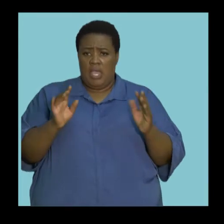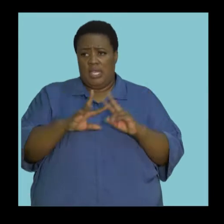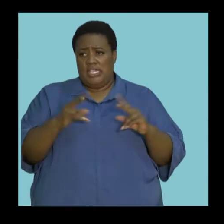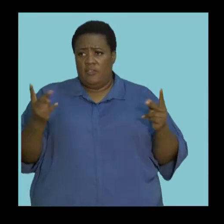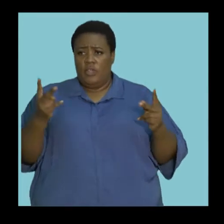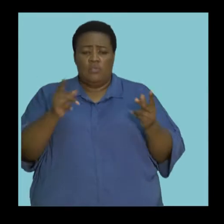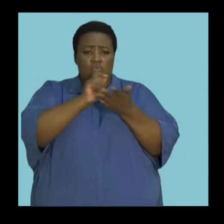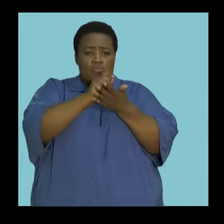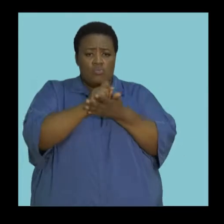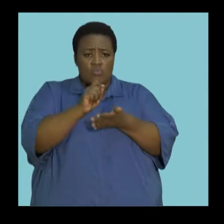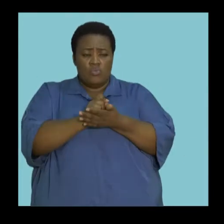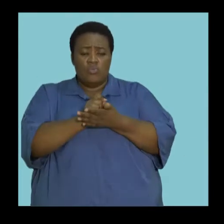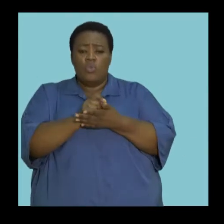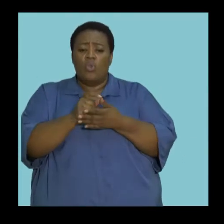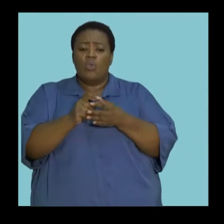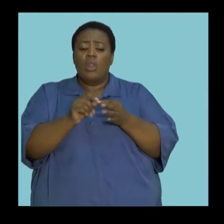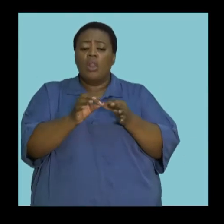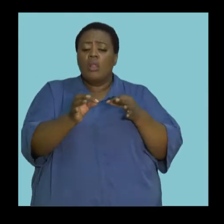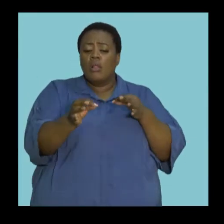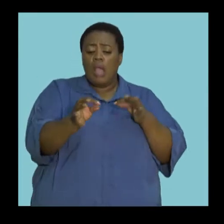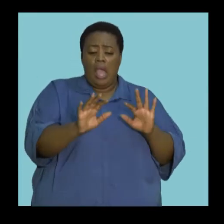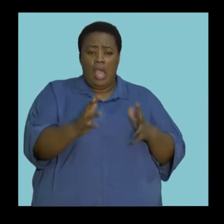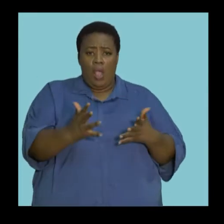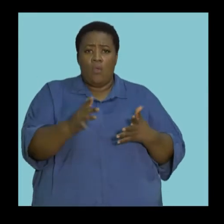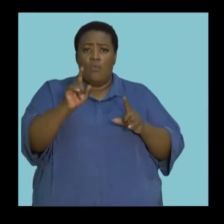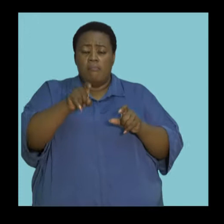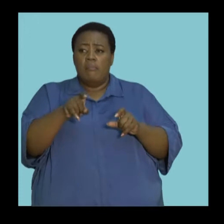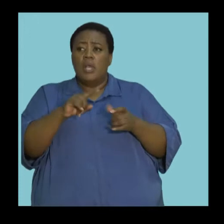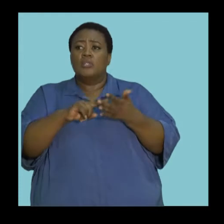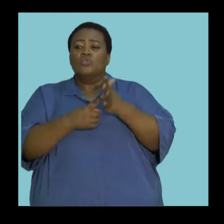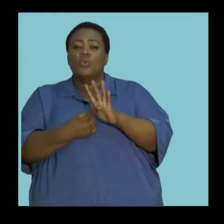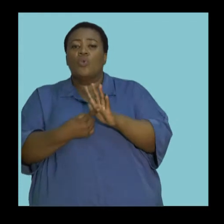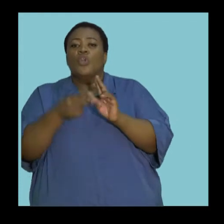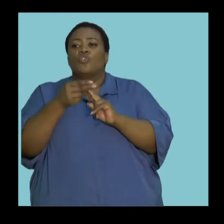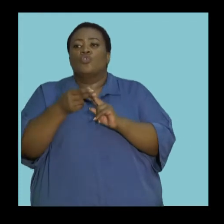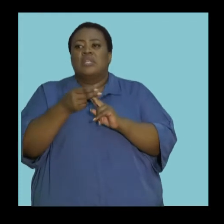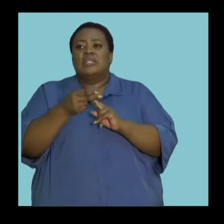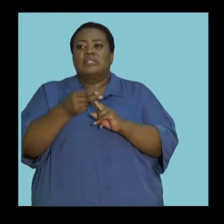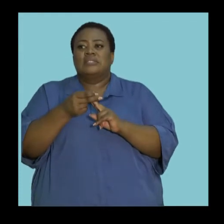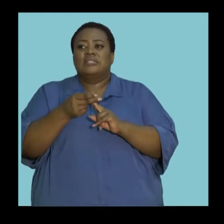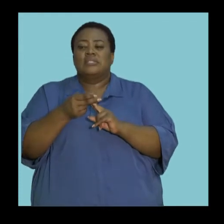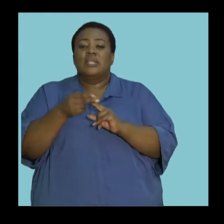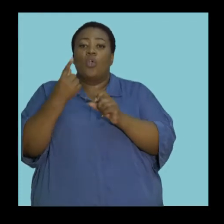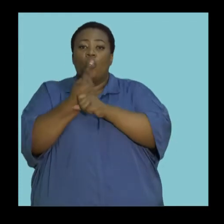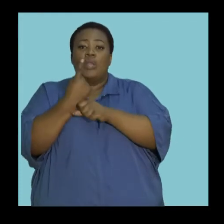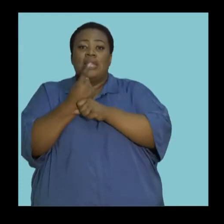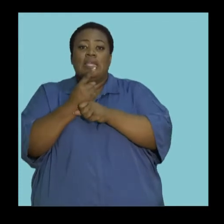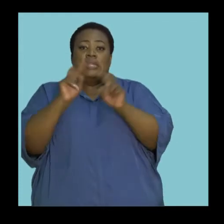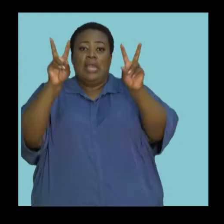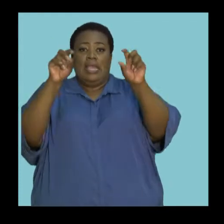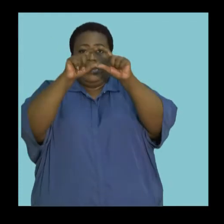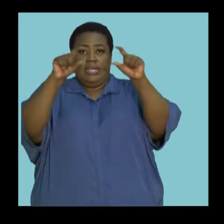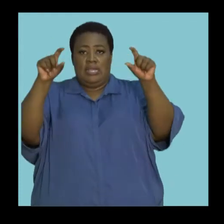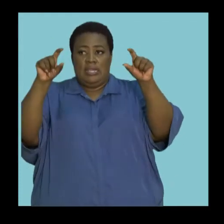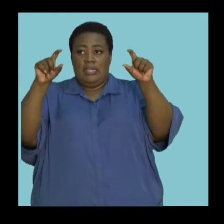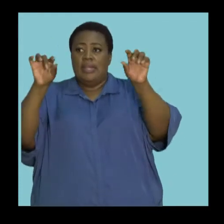grasshopper and we're recording their lengths. And as I mentioned, we've got to indicate the units in only the heading of the